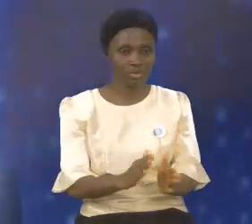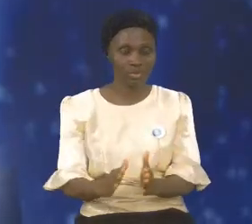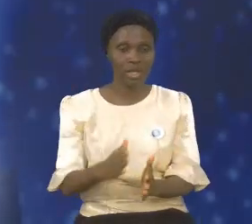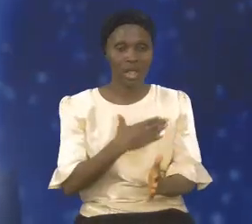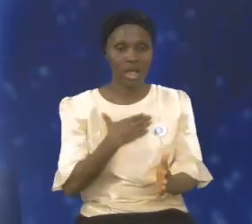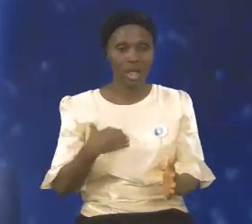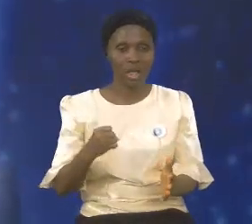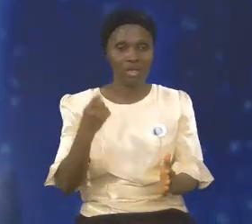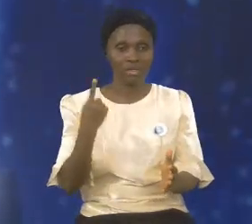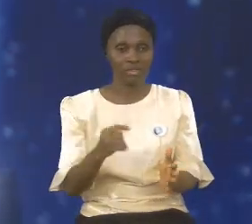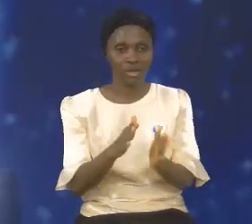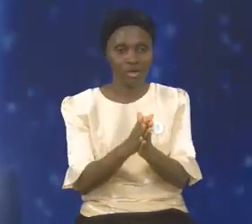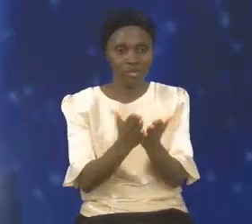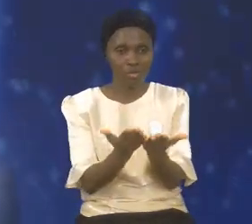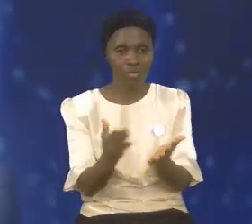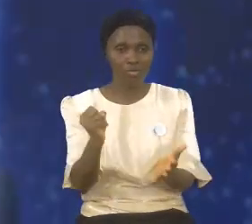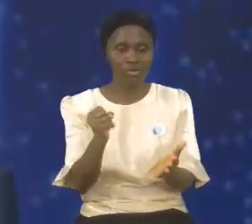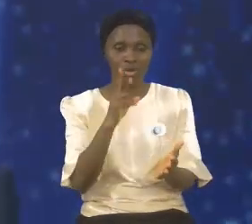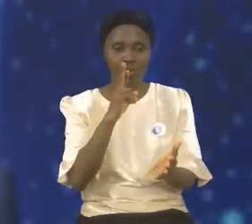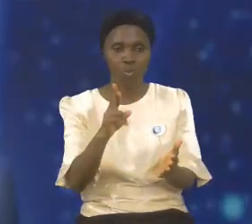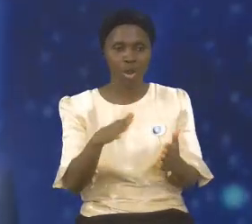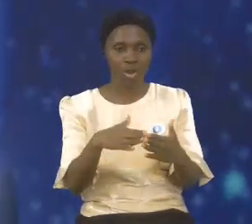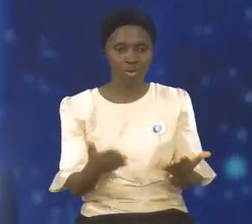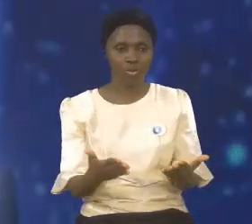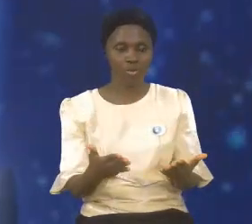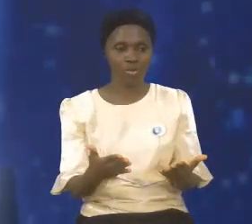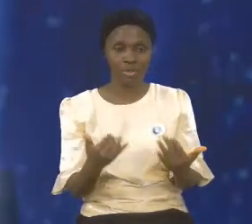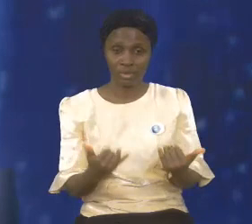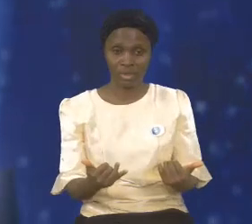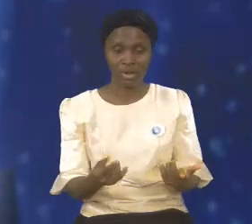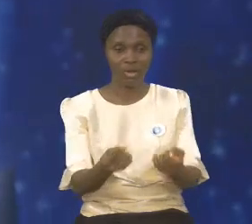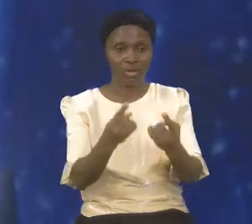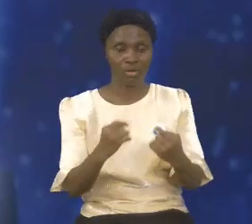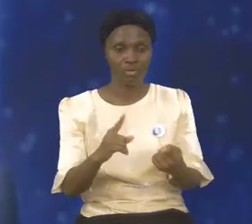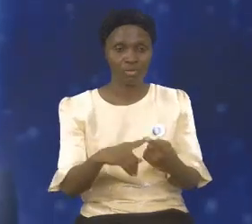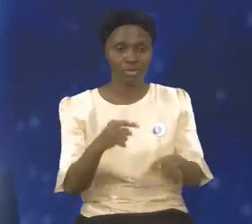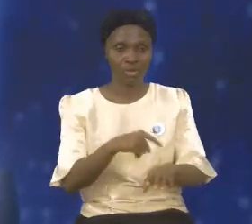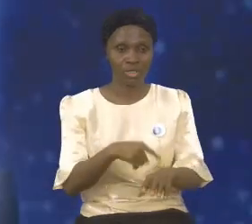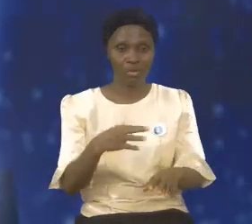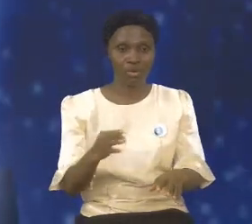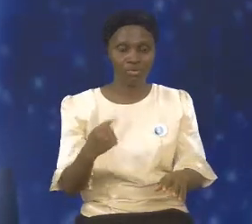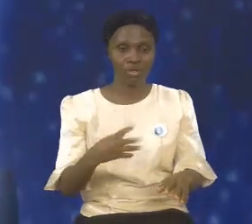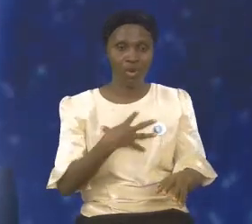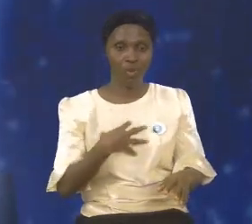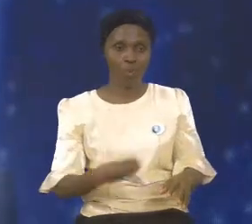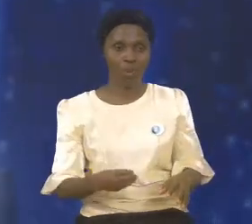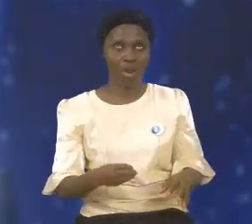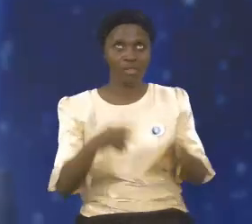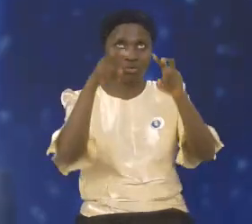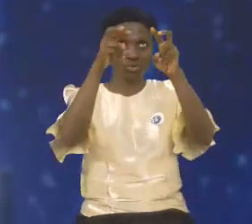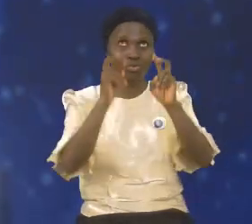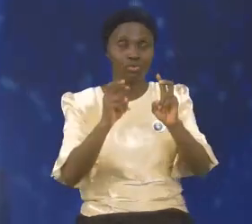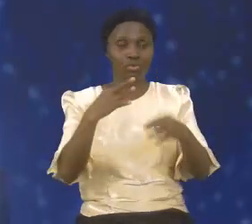books were opened. It's now coming to the time of the white throne judgment,